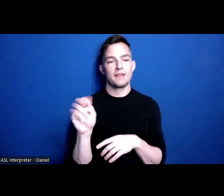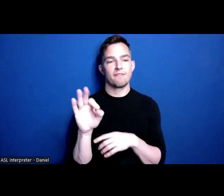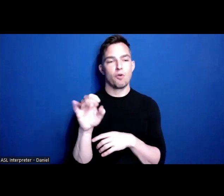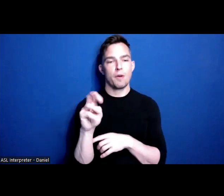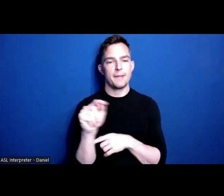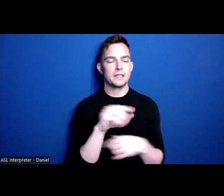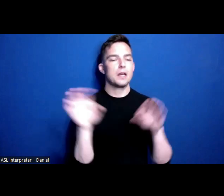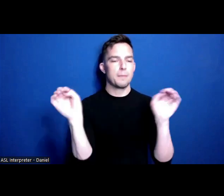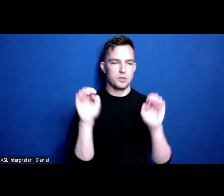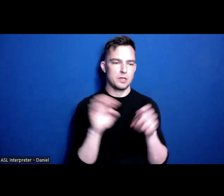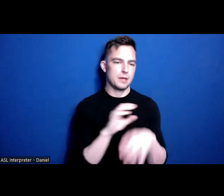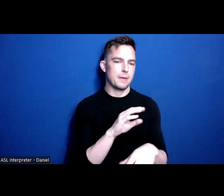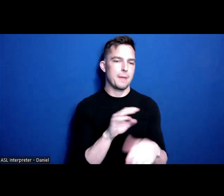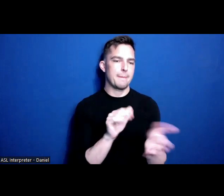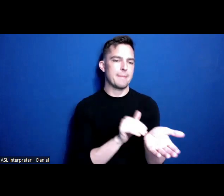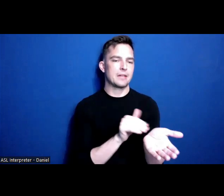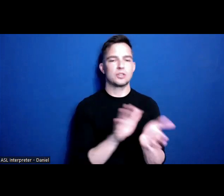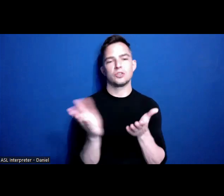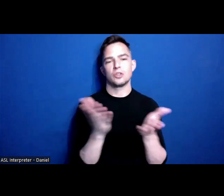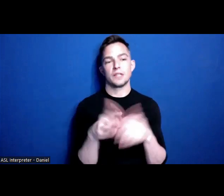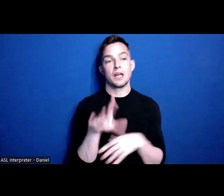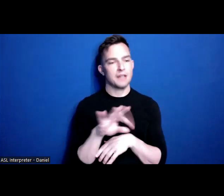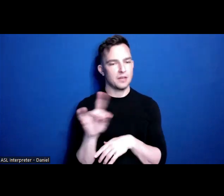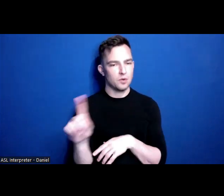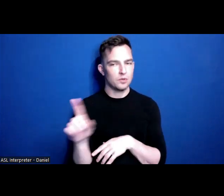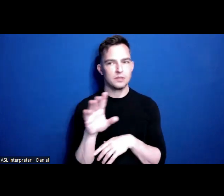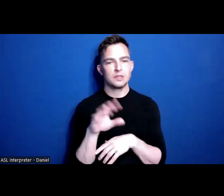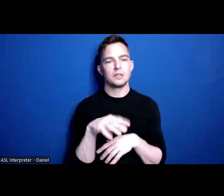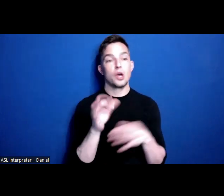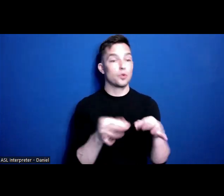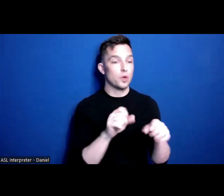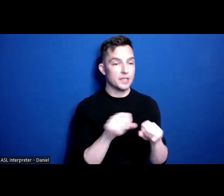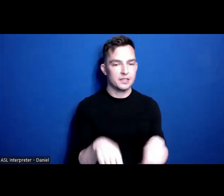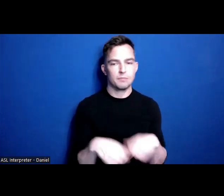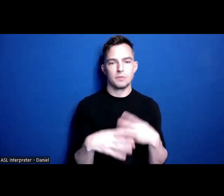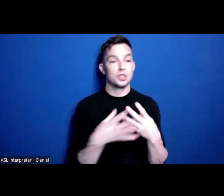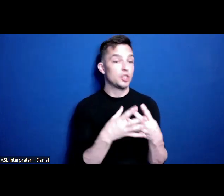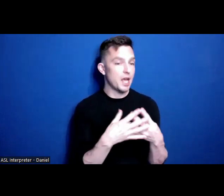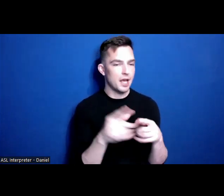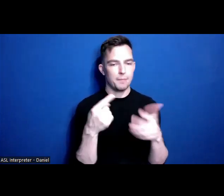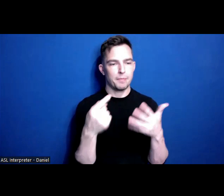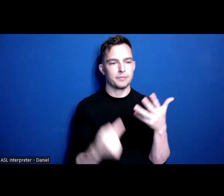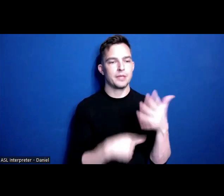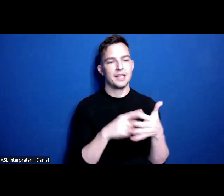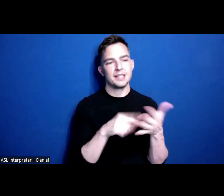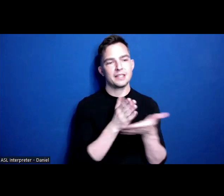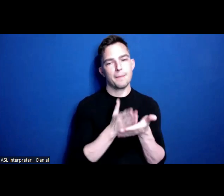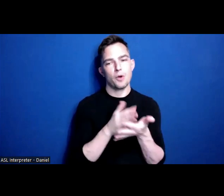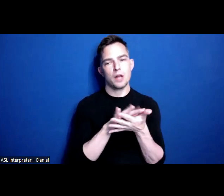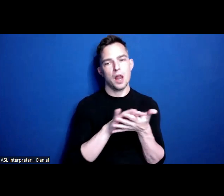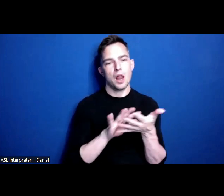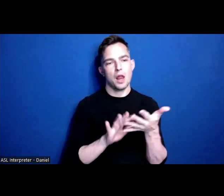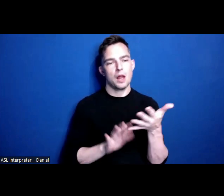medical services, 911, our court systems and our jails. Each of these components, along with